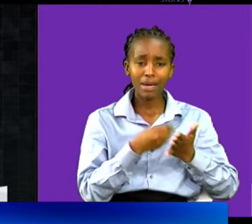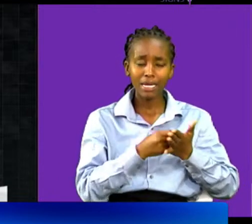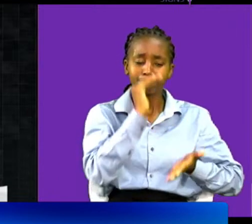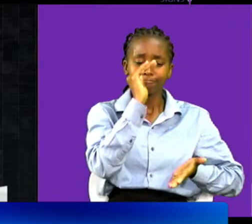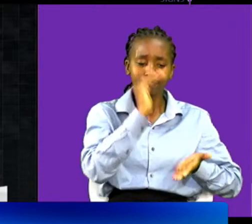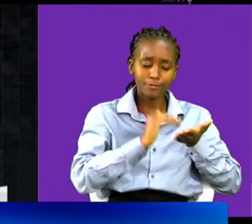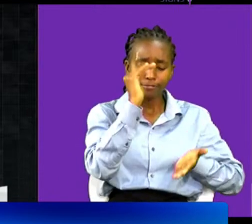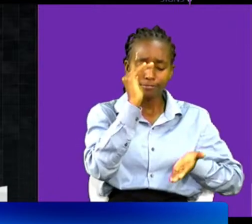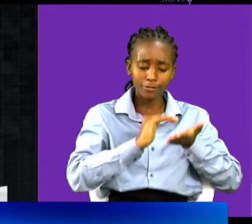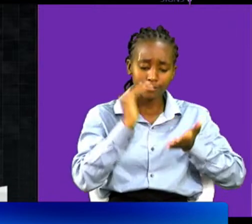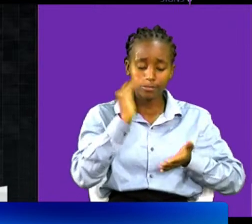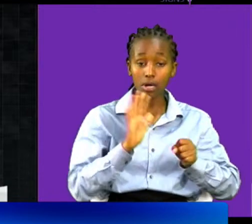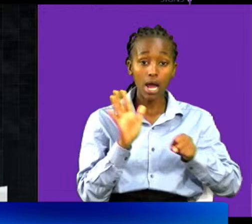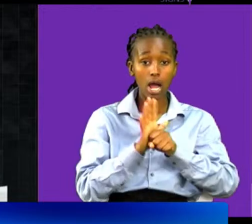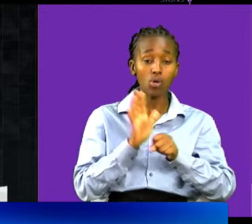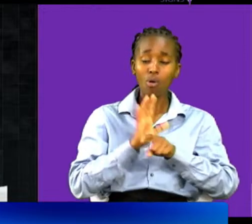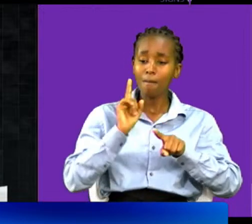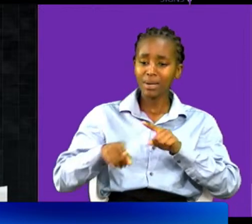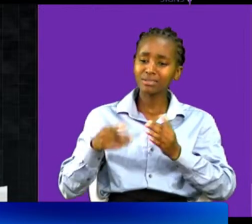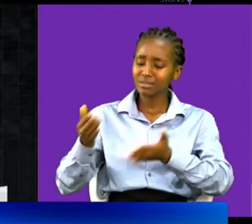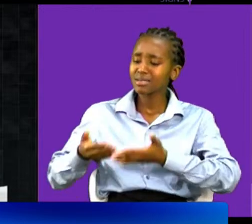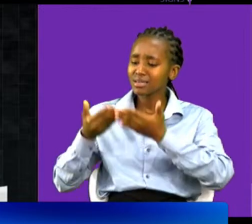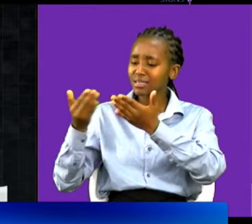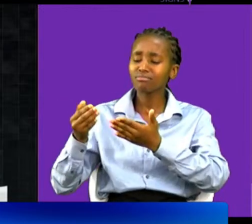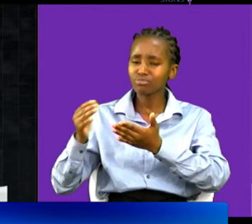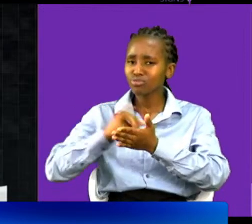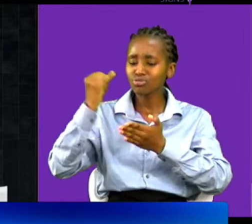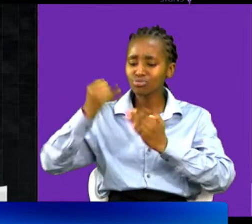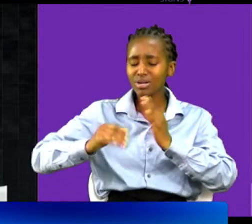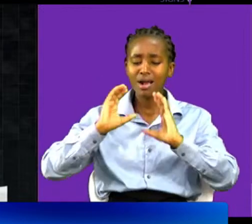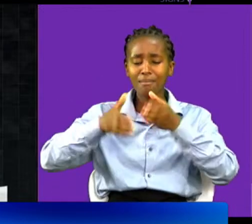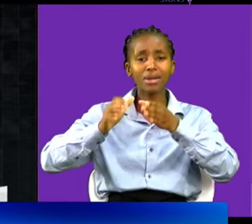been deducted from their salaries.